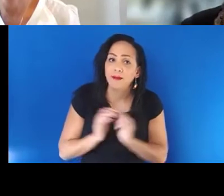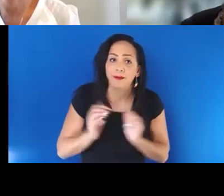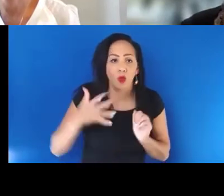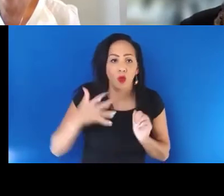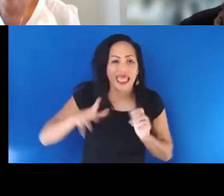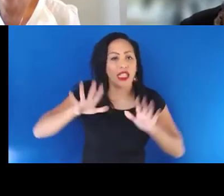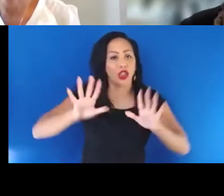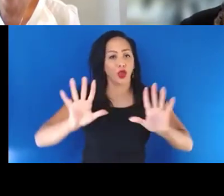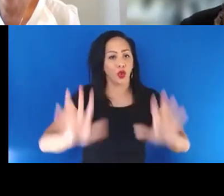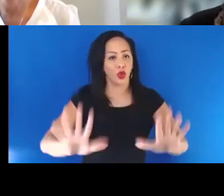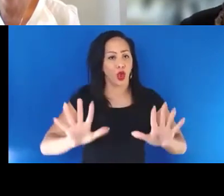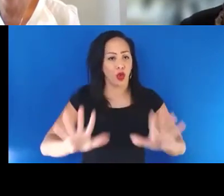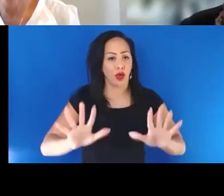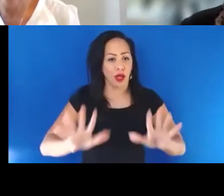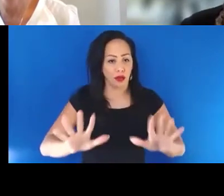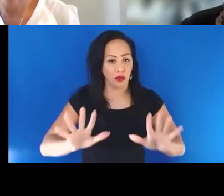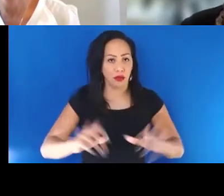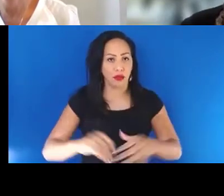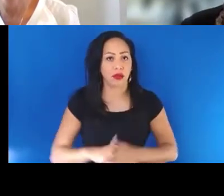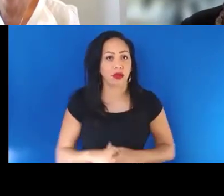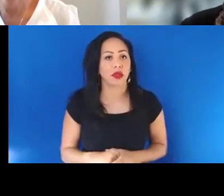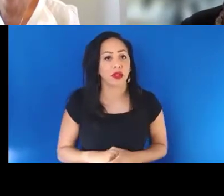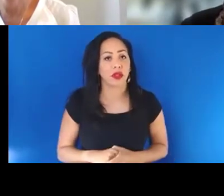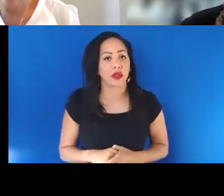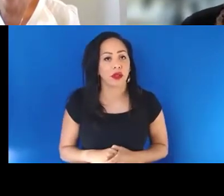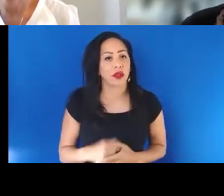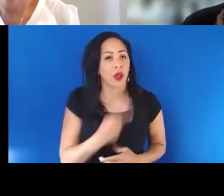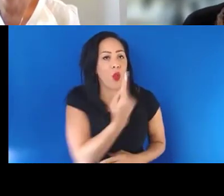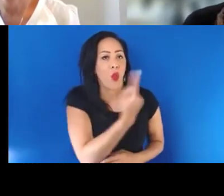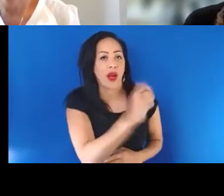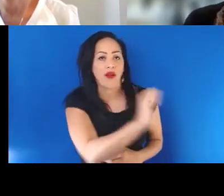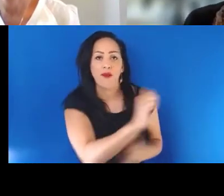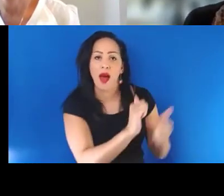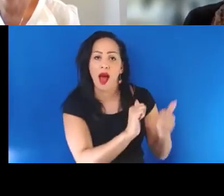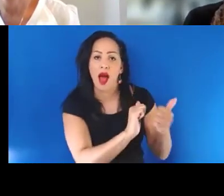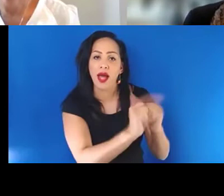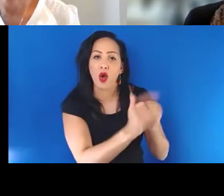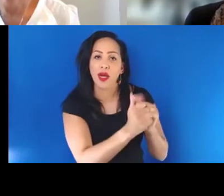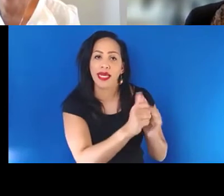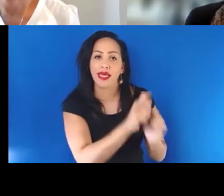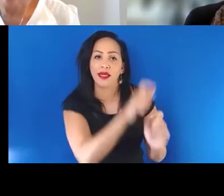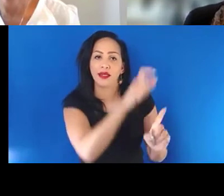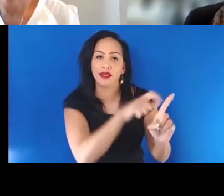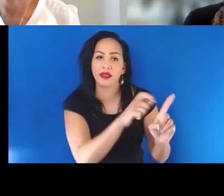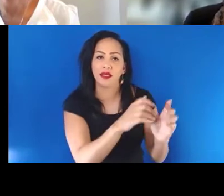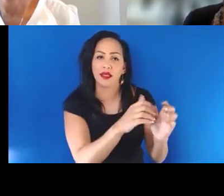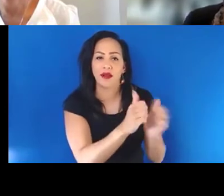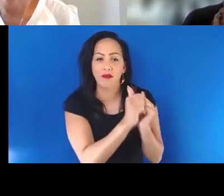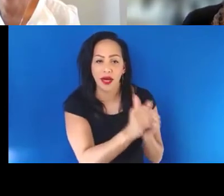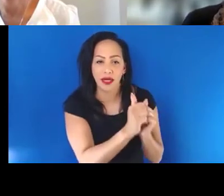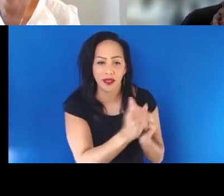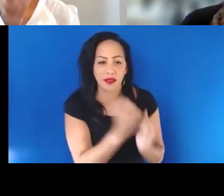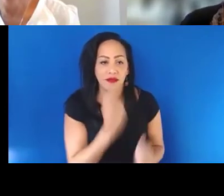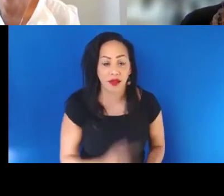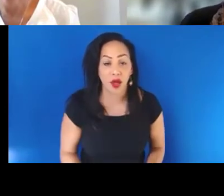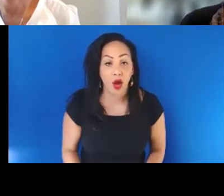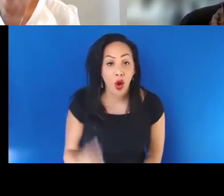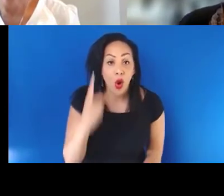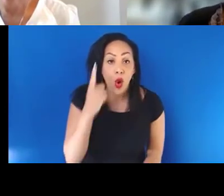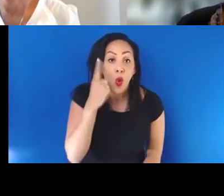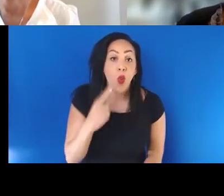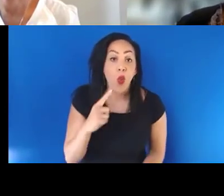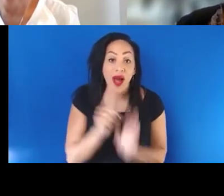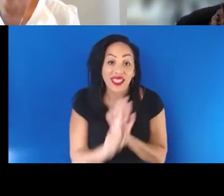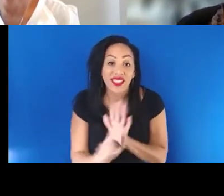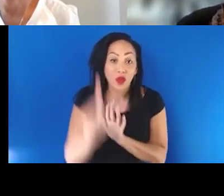friend Deepa Ranganathan, she's a communicator as well, she says that white supremacy is not the